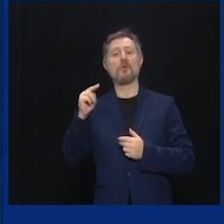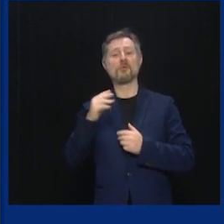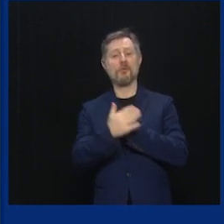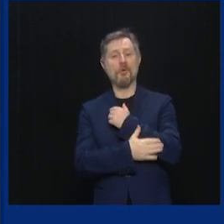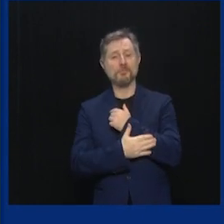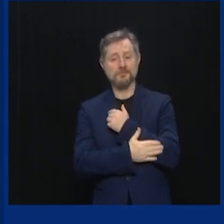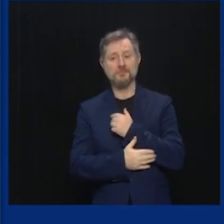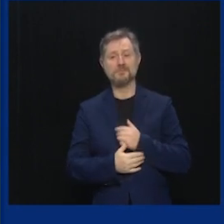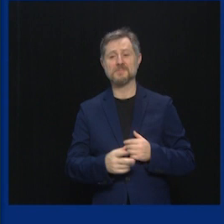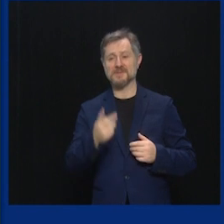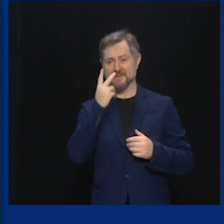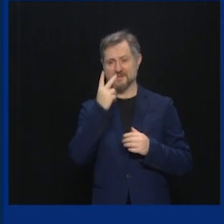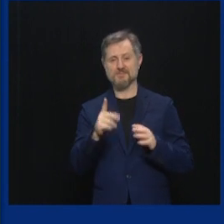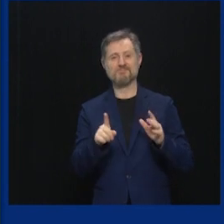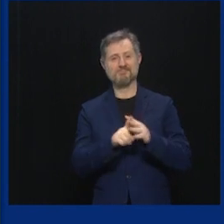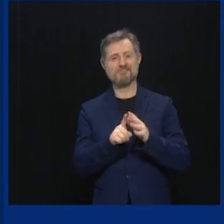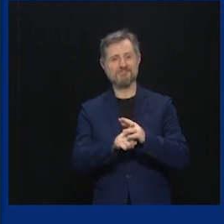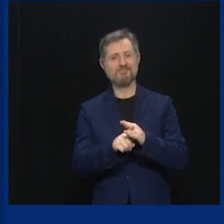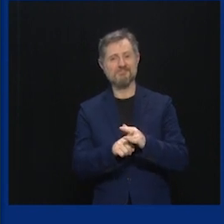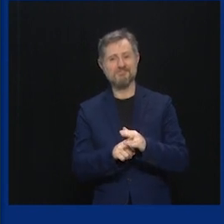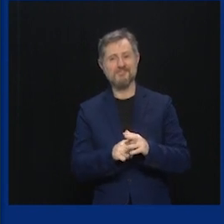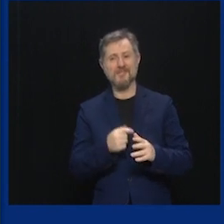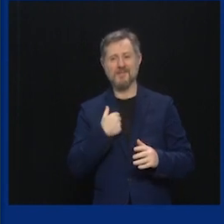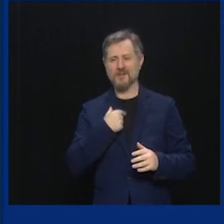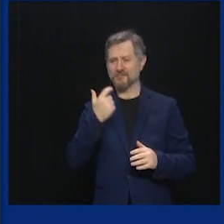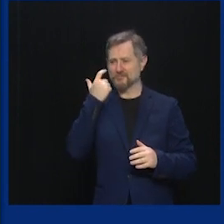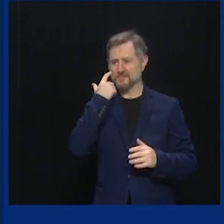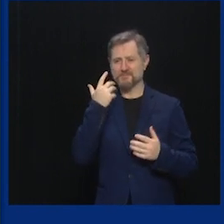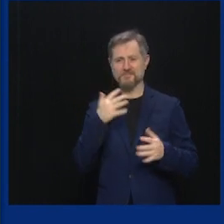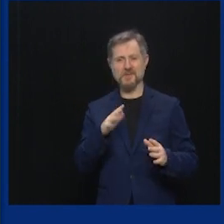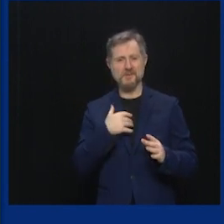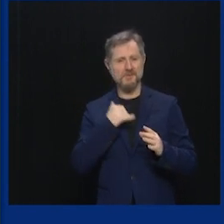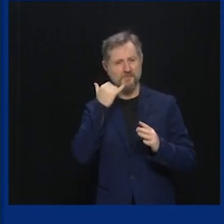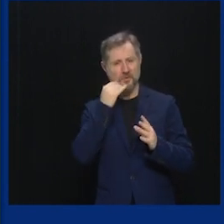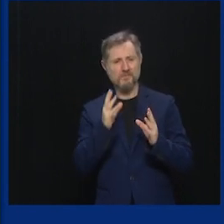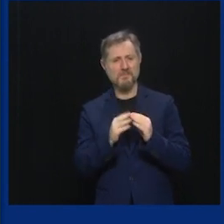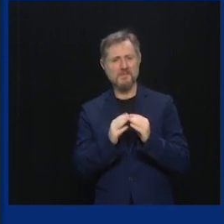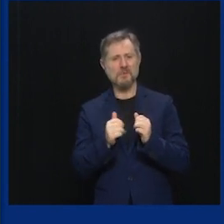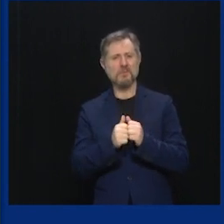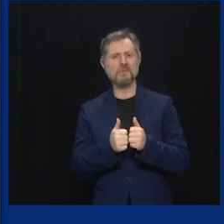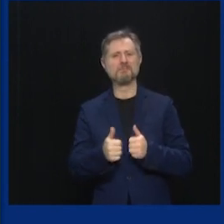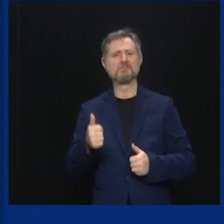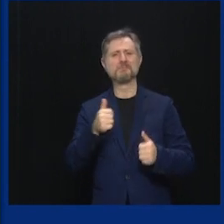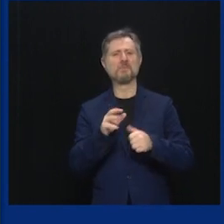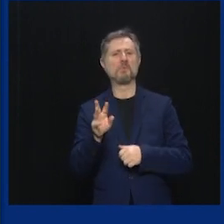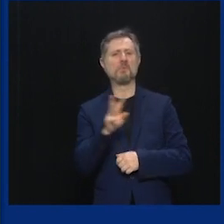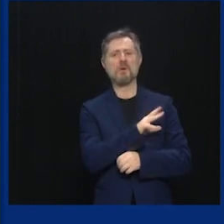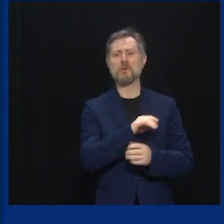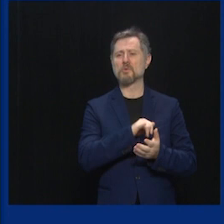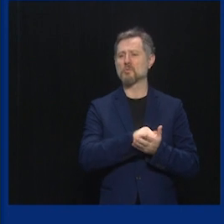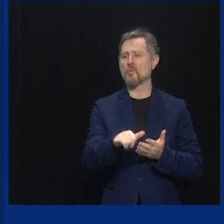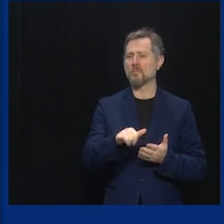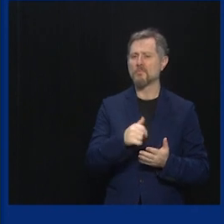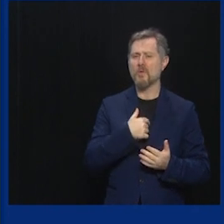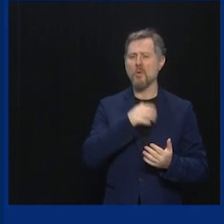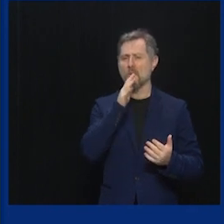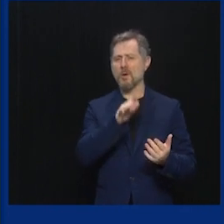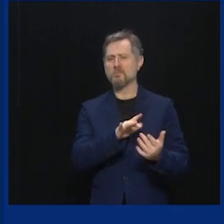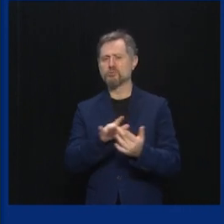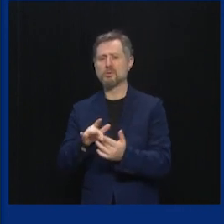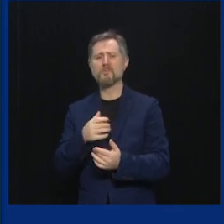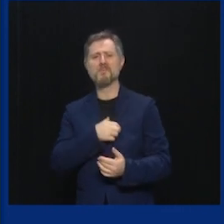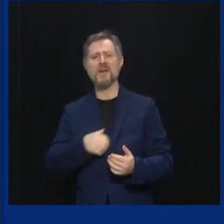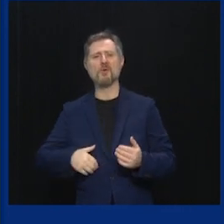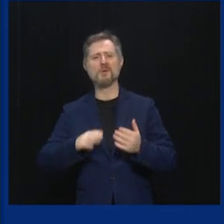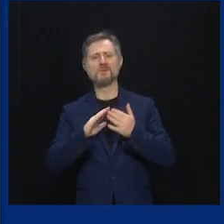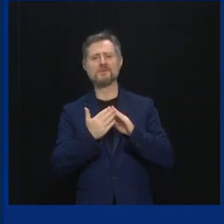leaders. I literally just got off the phone a few moments ago with the leaders of the Western New York region. I'll be speaking to the other regions, the mayors, the county executives,